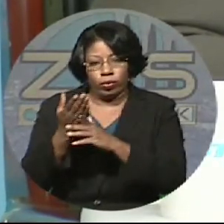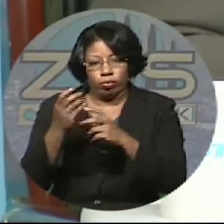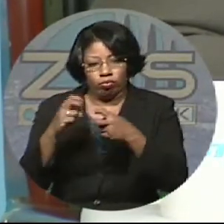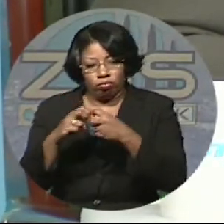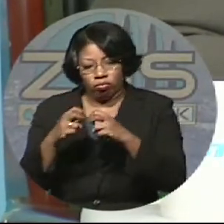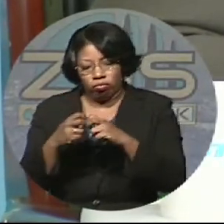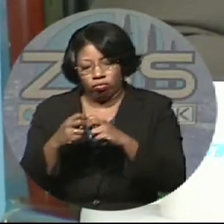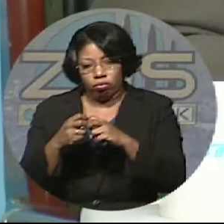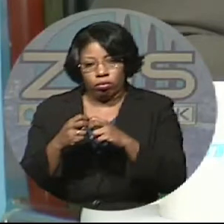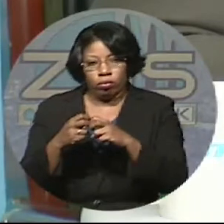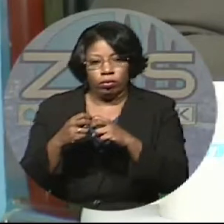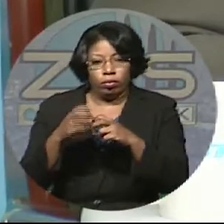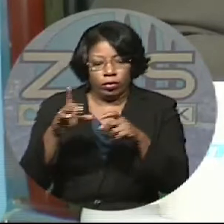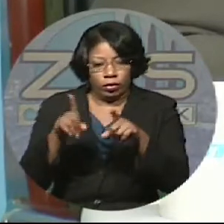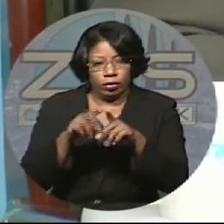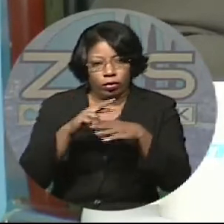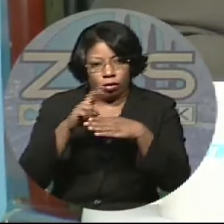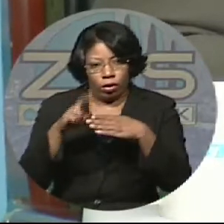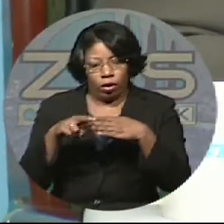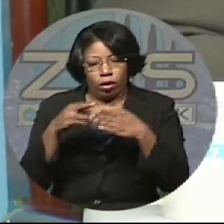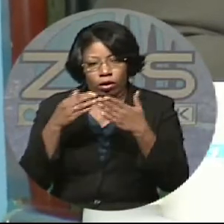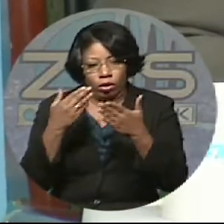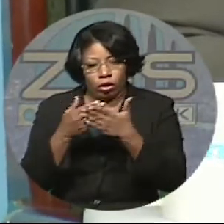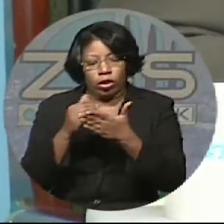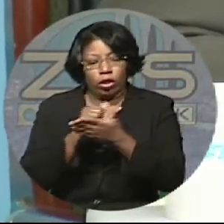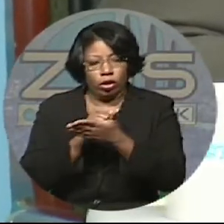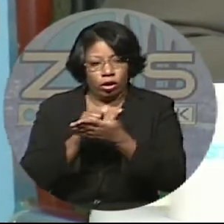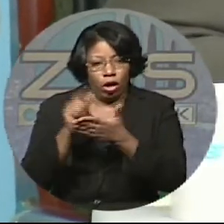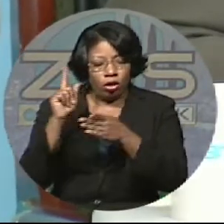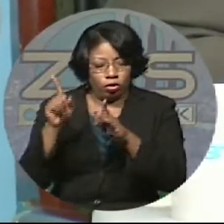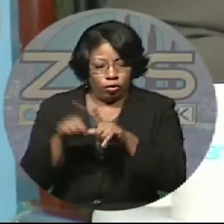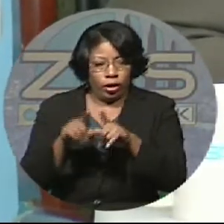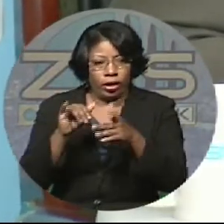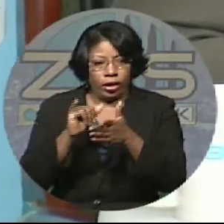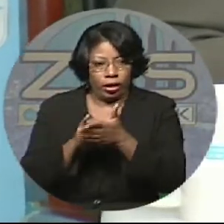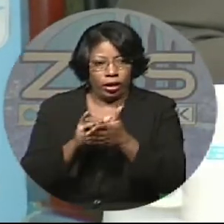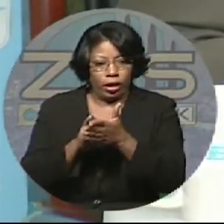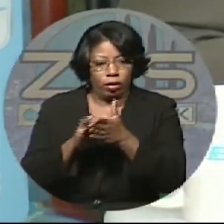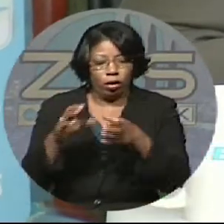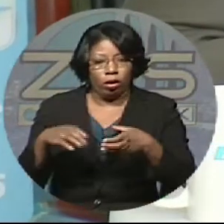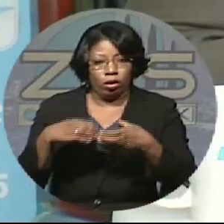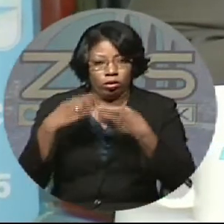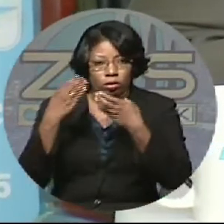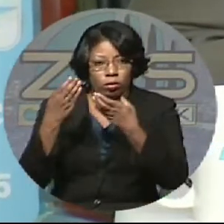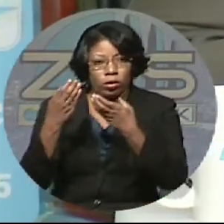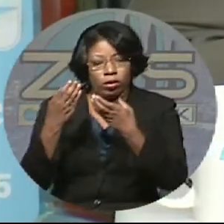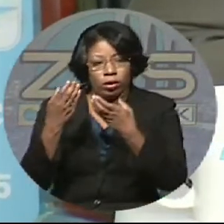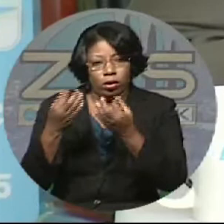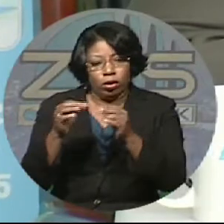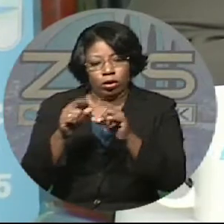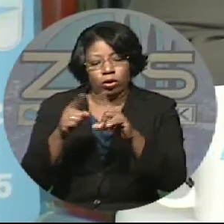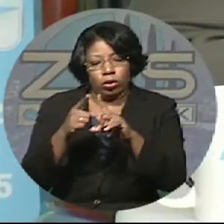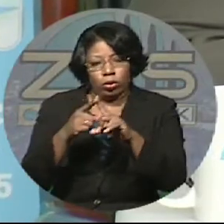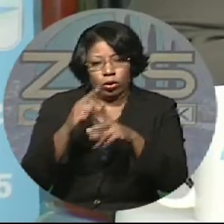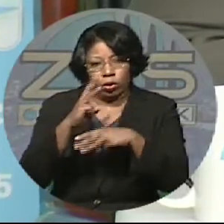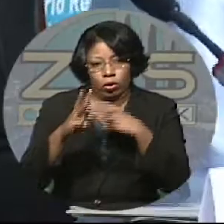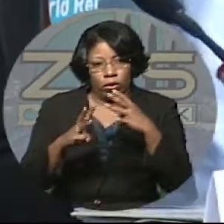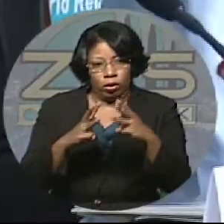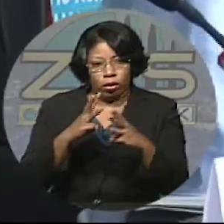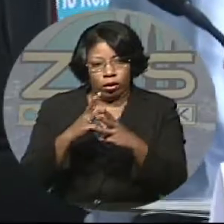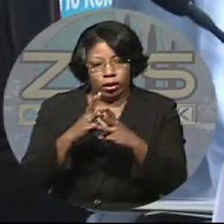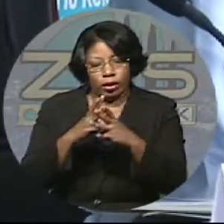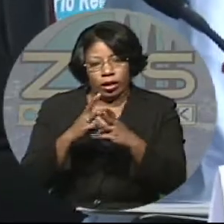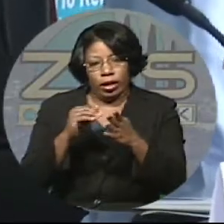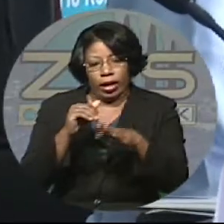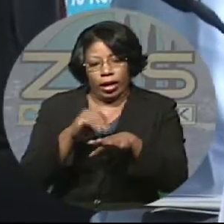and concluded a mutually beneficial agreement that we are confident will contribute significantly to a world-class athletic event.